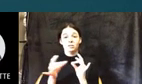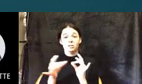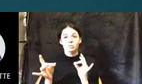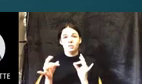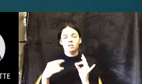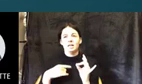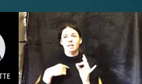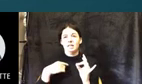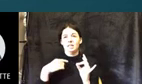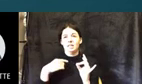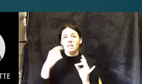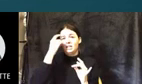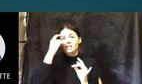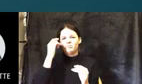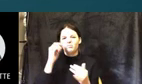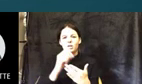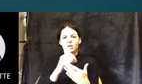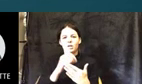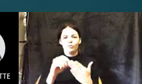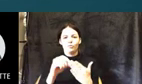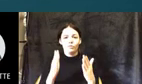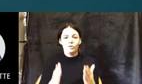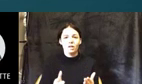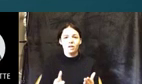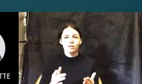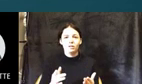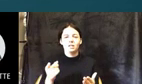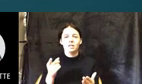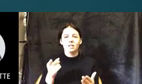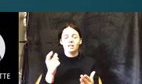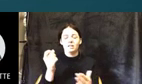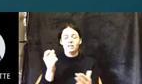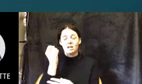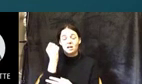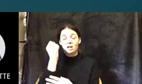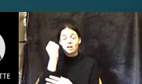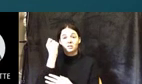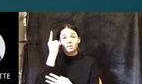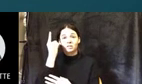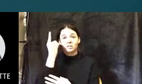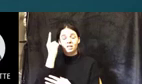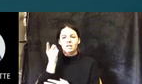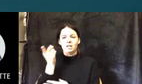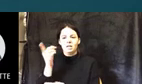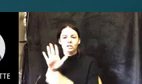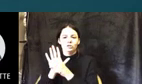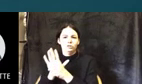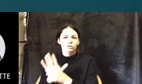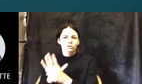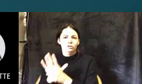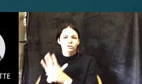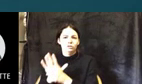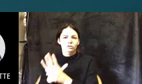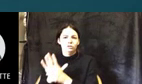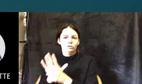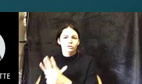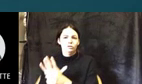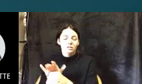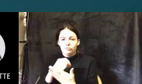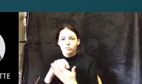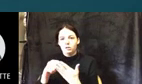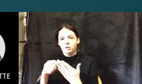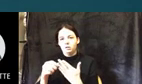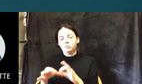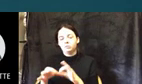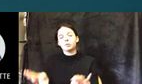empathize and see themselves in that stress when you're writing something that's important to you. Absolutely. I mean, I was